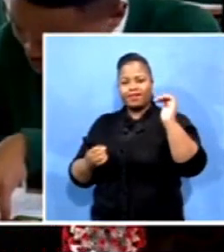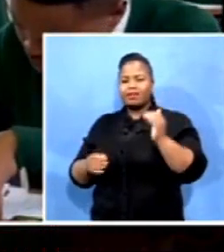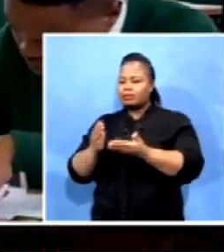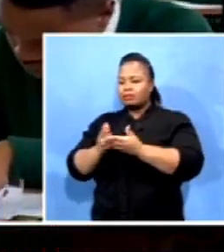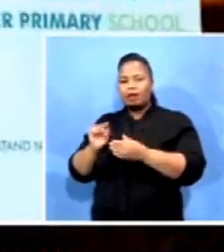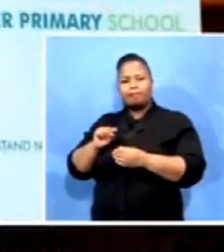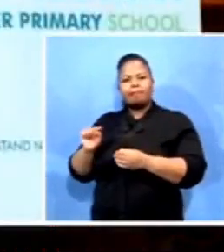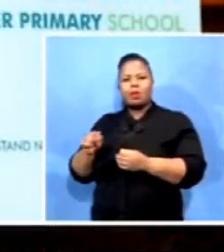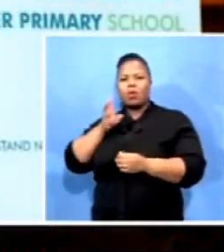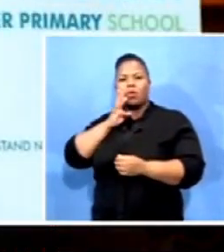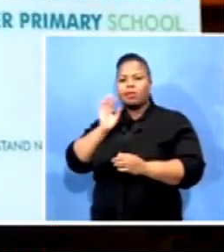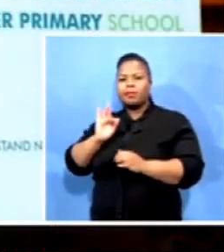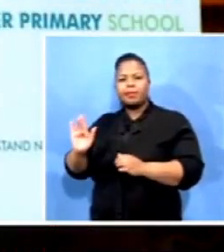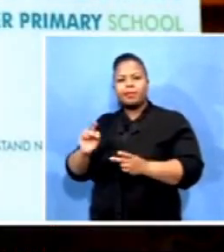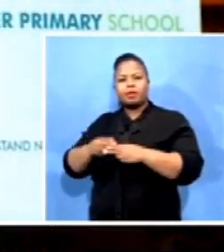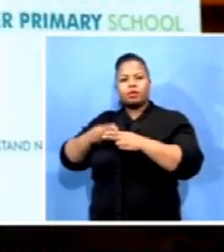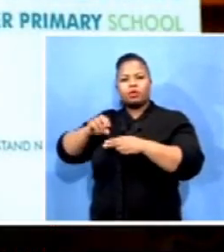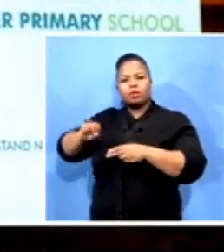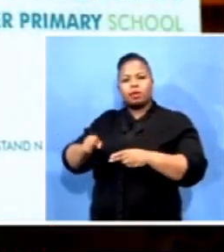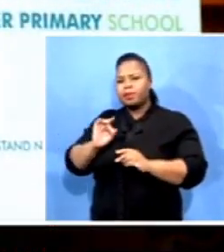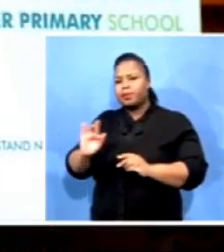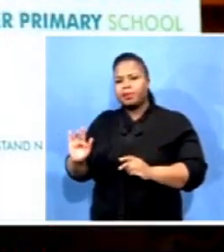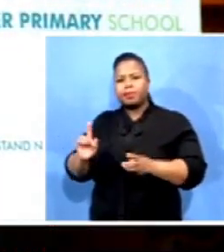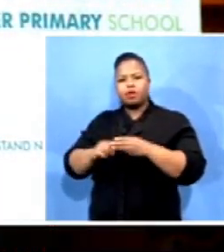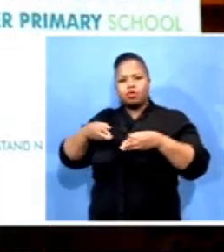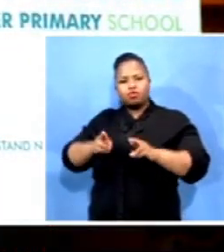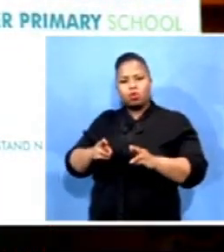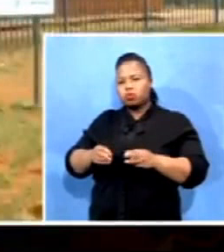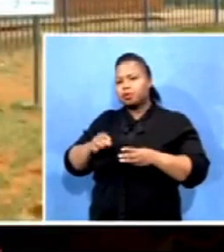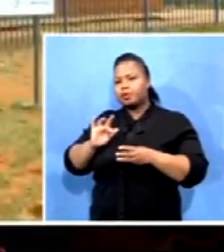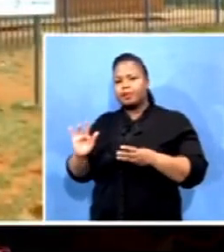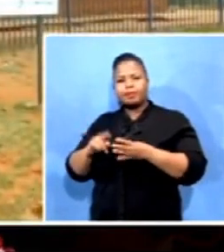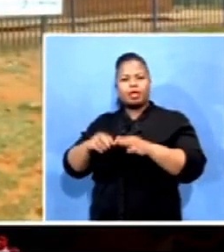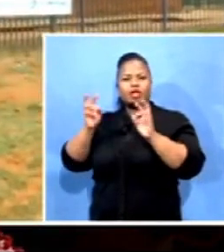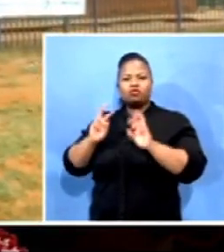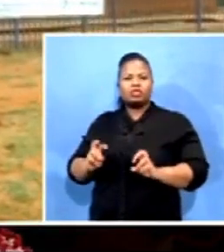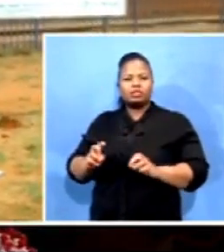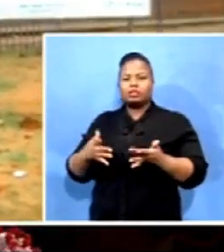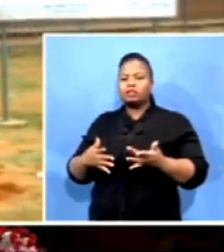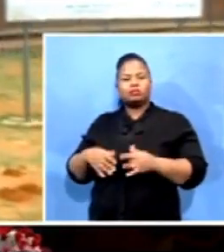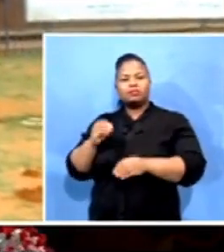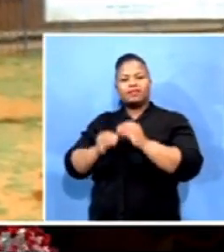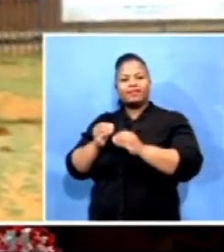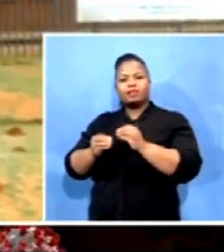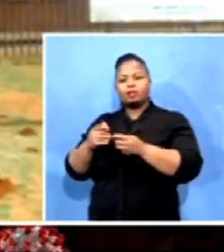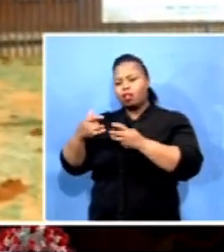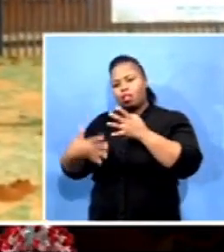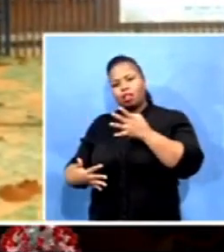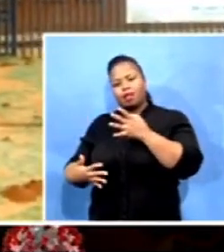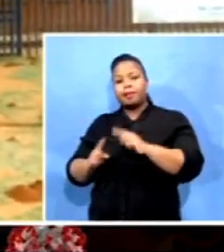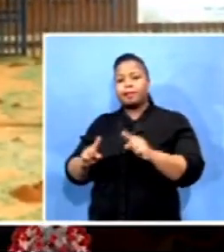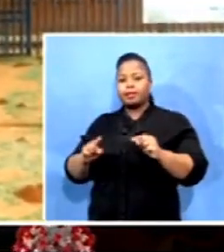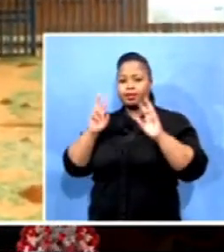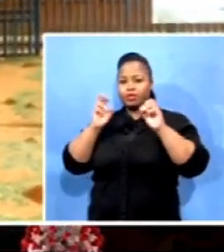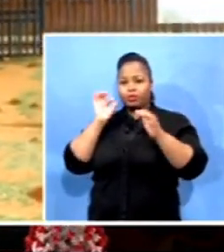they still lack roads, electricity, and all of those things. But insofar as the water is concerned, particularly during this period,